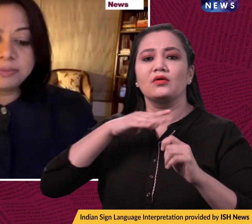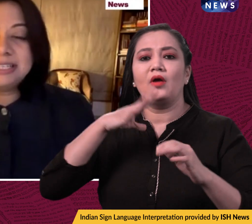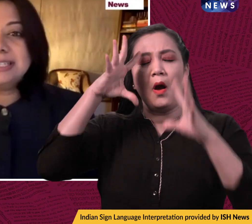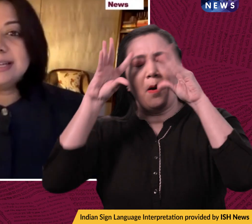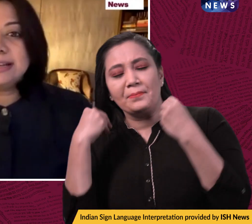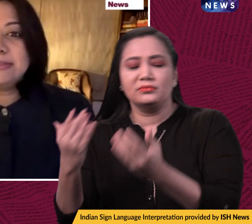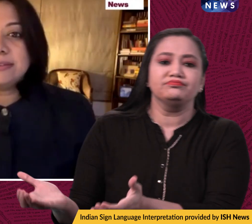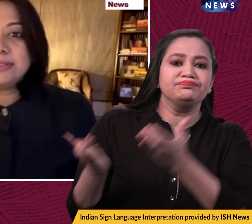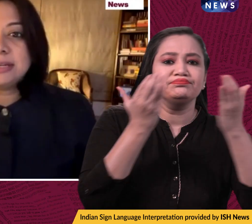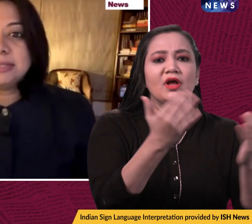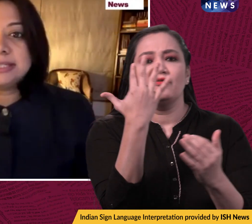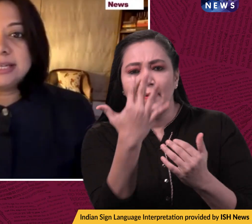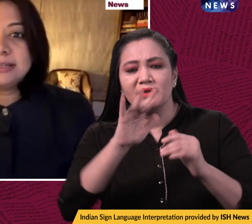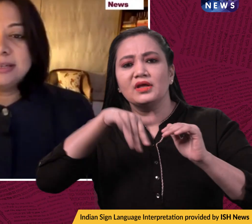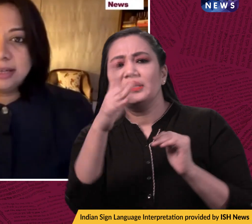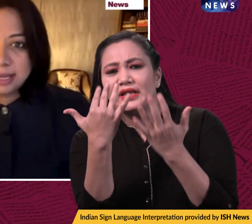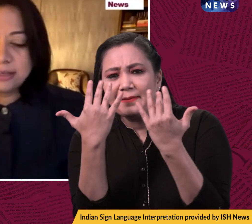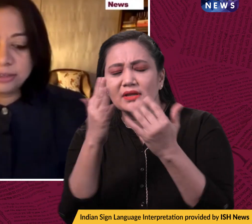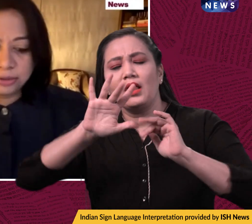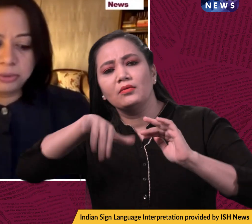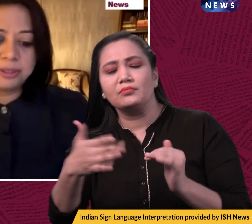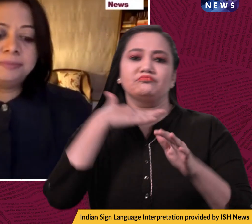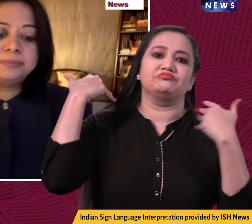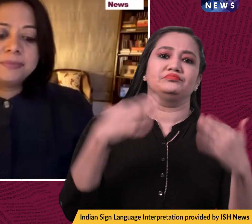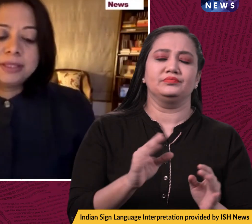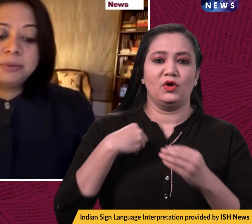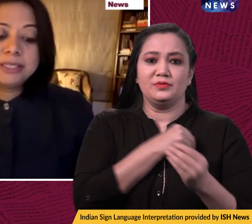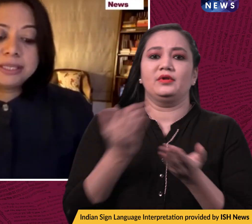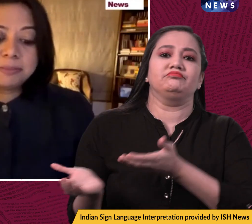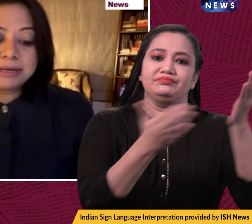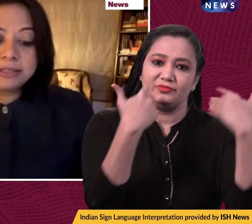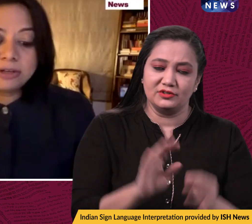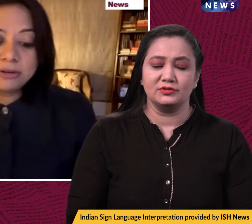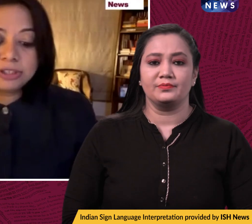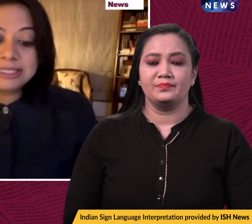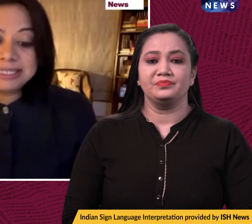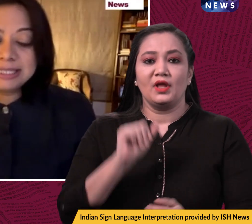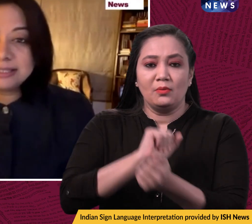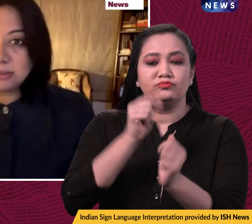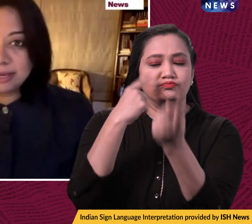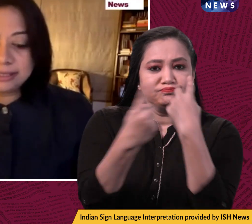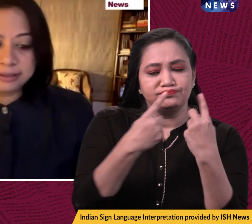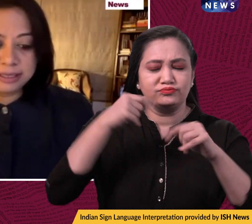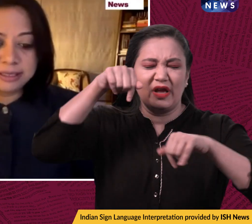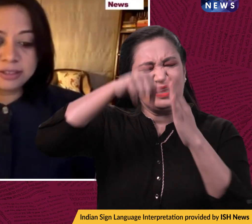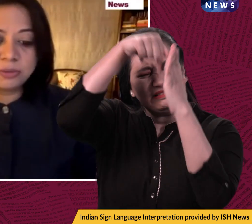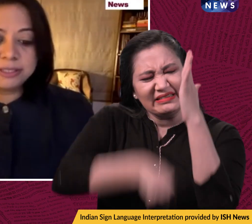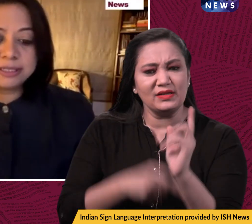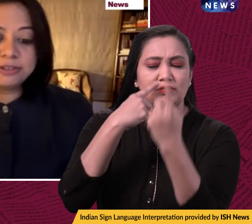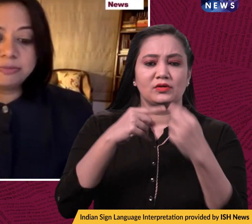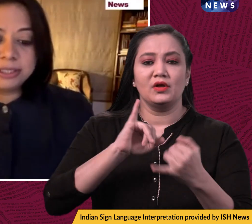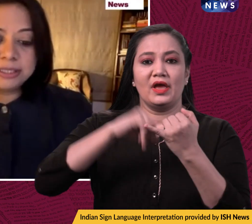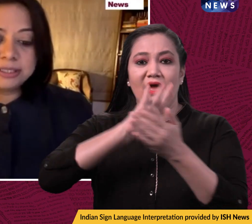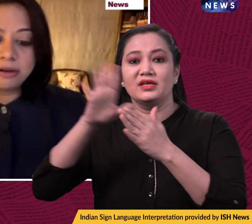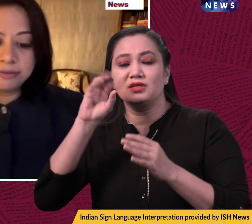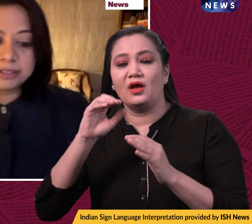taken to the hospital. He died 5 to 10 minutes later, end quote. The police have apparently launched a detailed inquiry in the case.